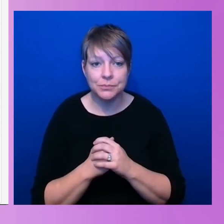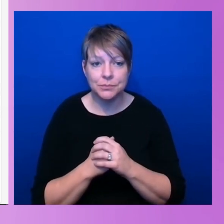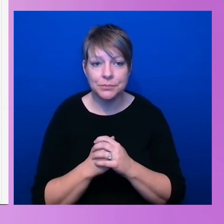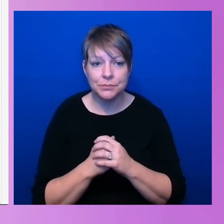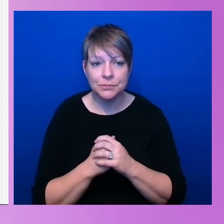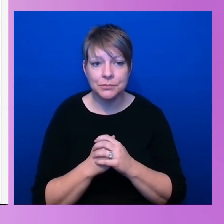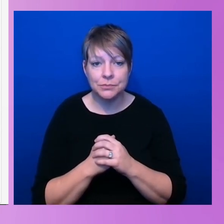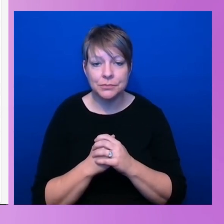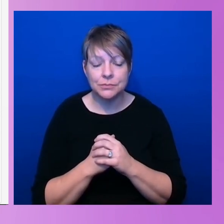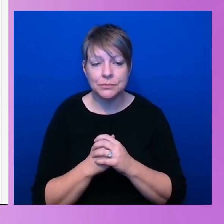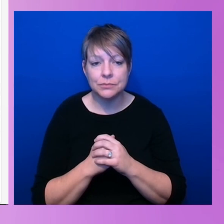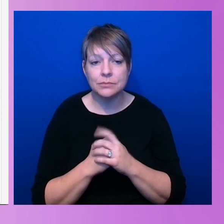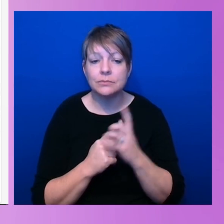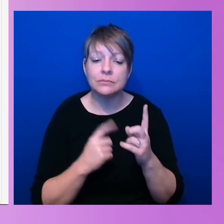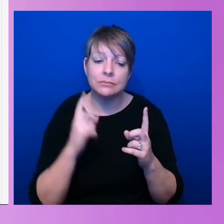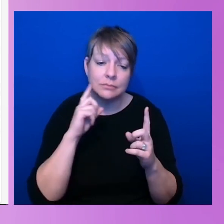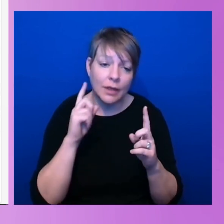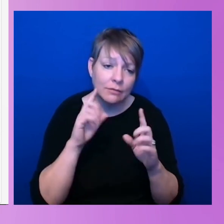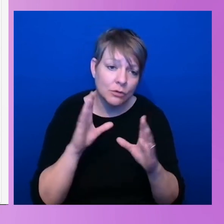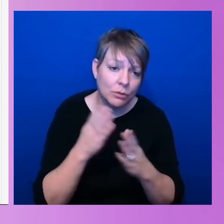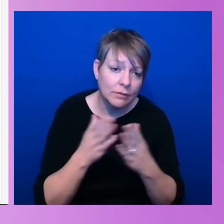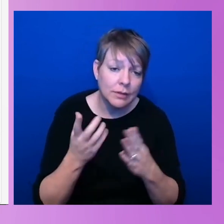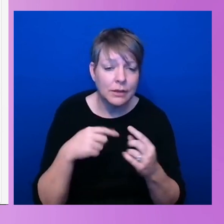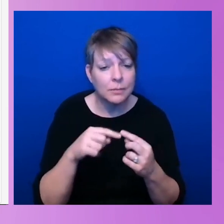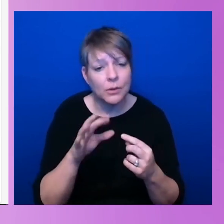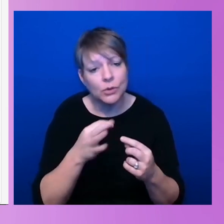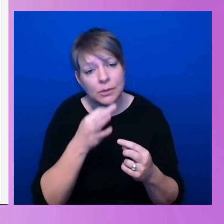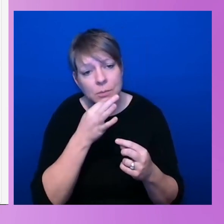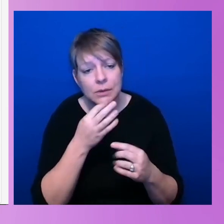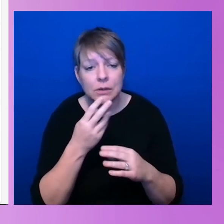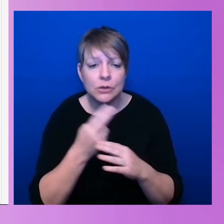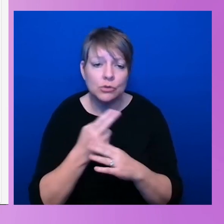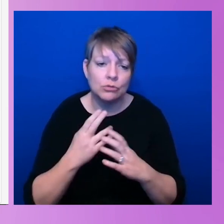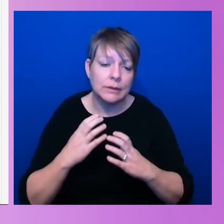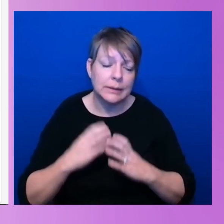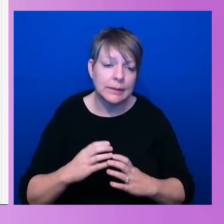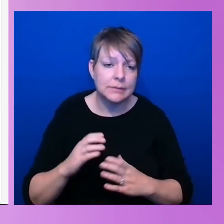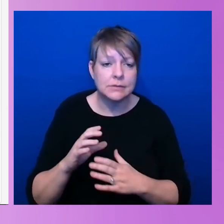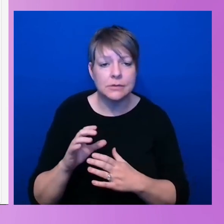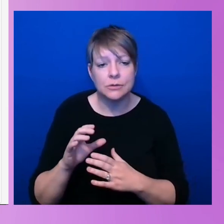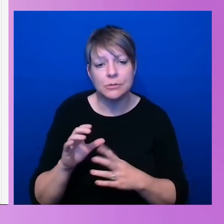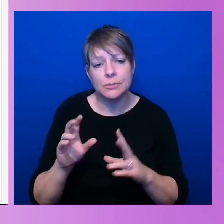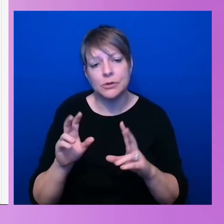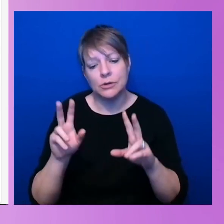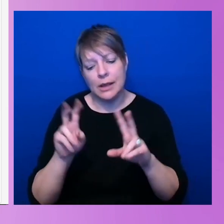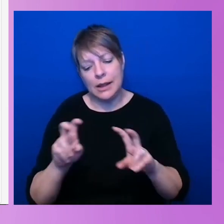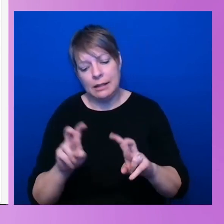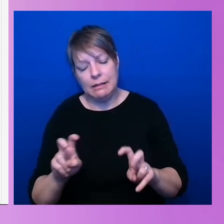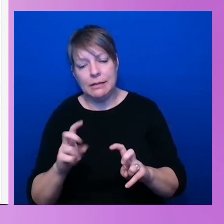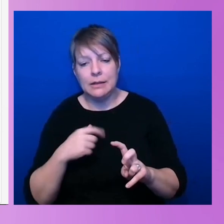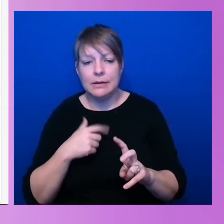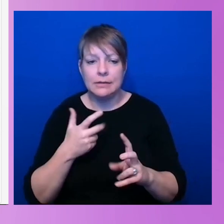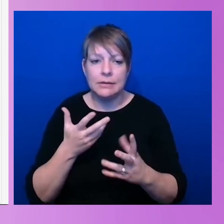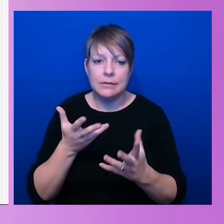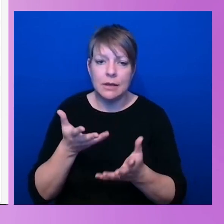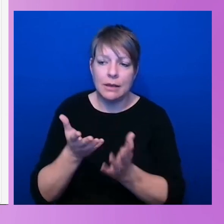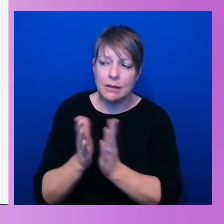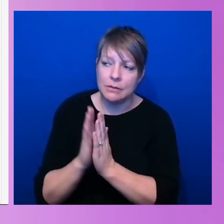I've heard wonderful things about your expertise using the customer engagement analytics dashboard. I'm reaching out to seek your guidance.